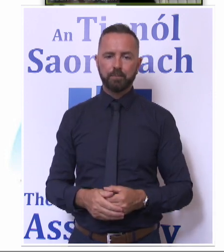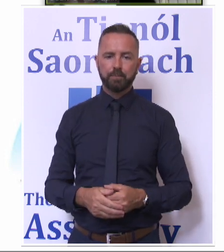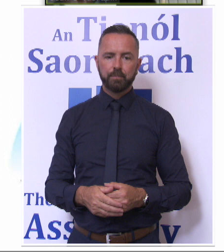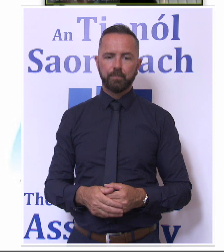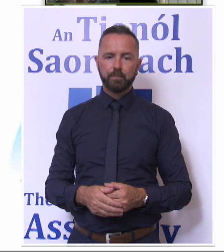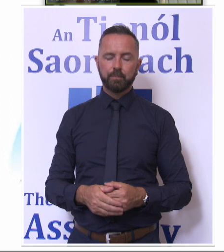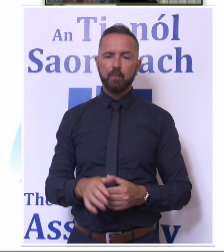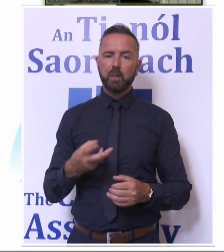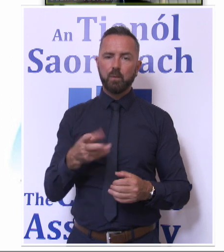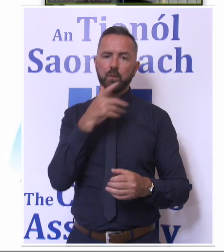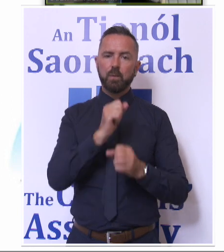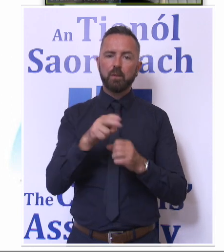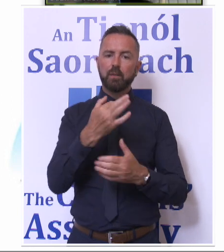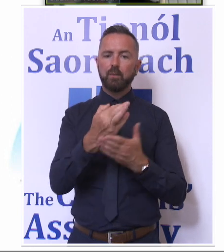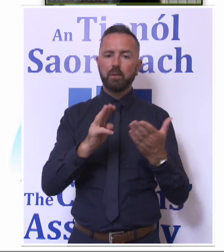minutes.